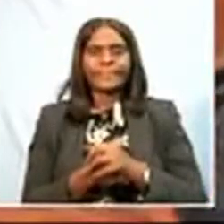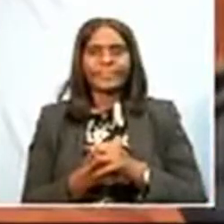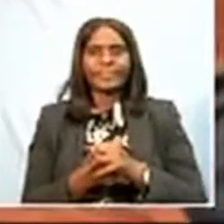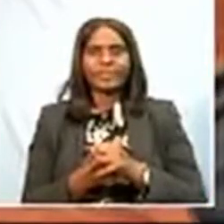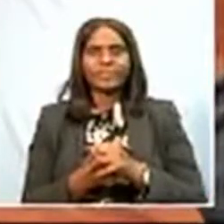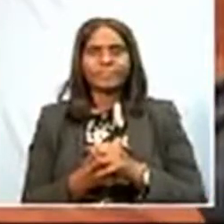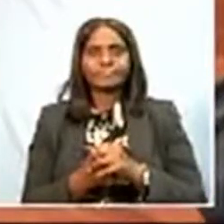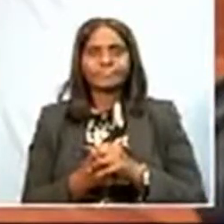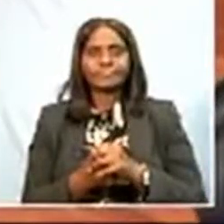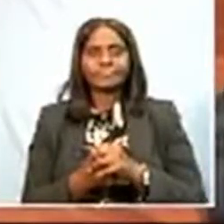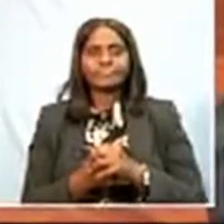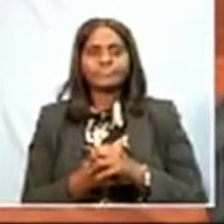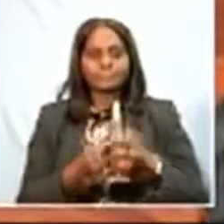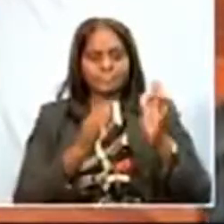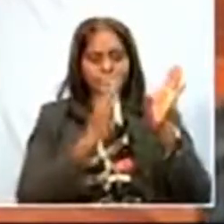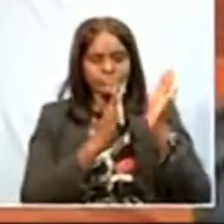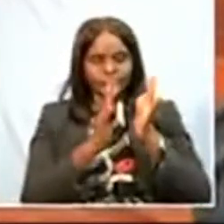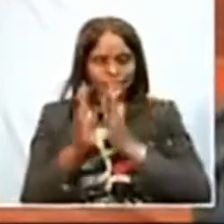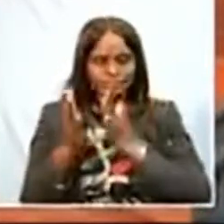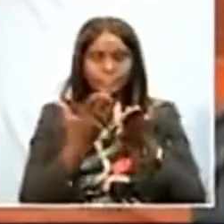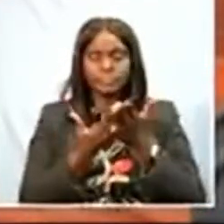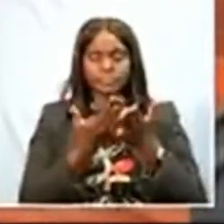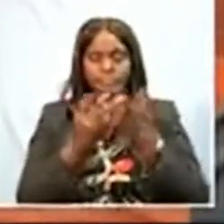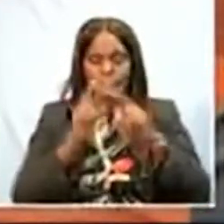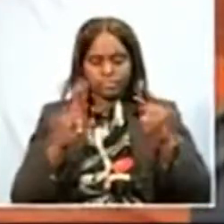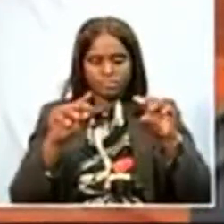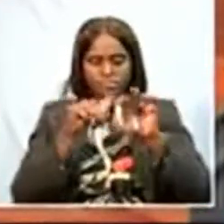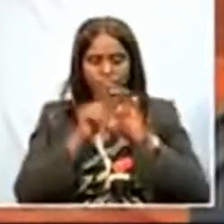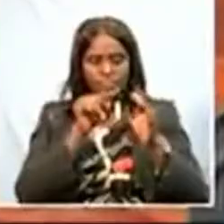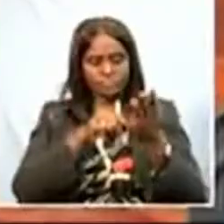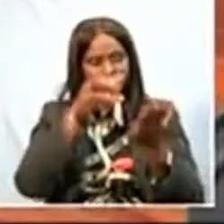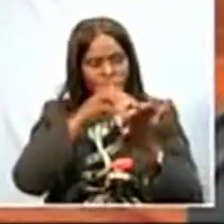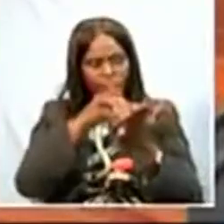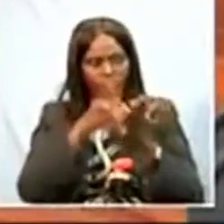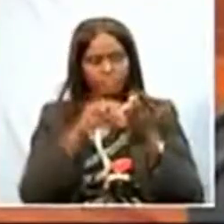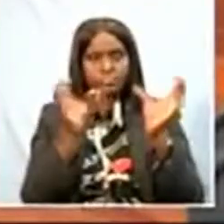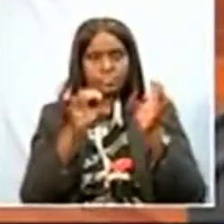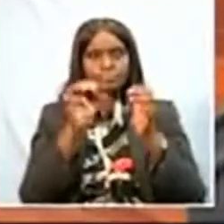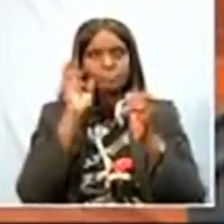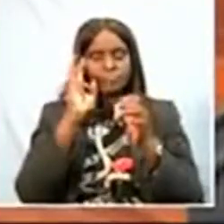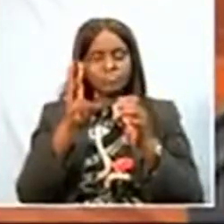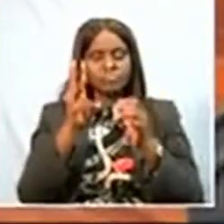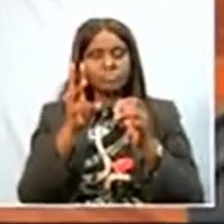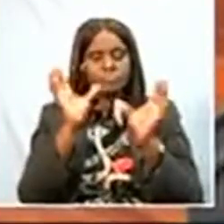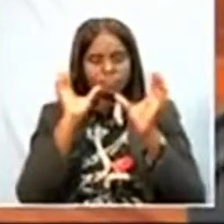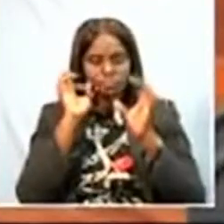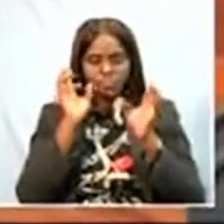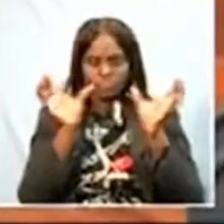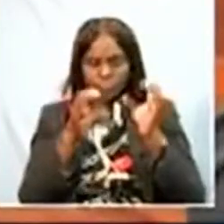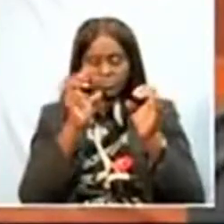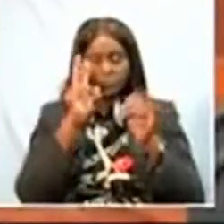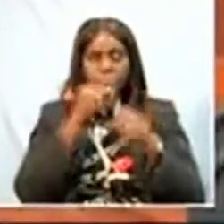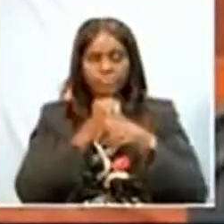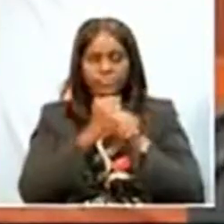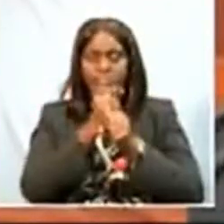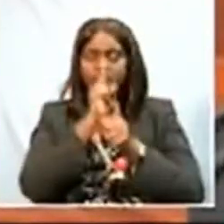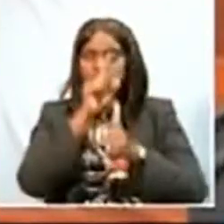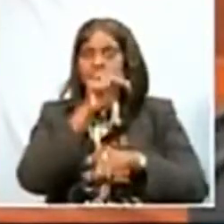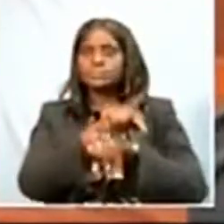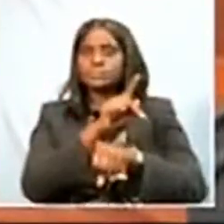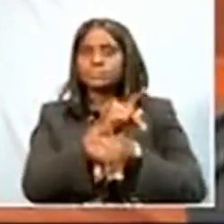Remedial measures, Chair. On this matter, the Council will ensure that